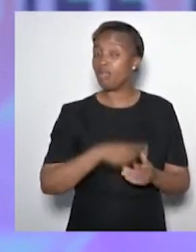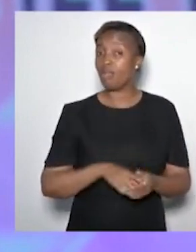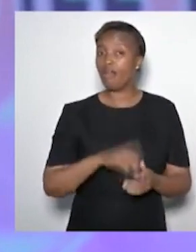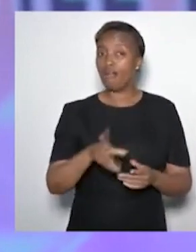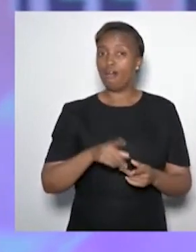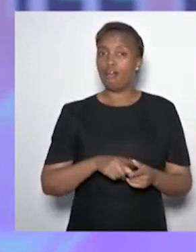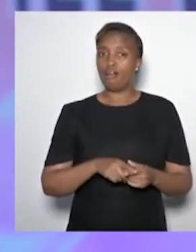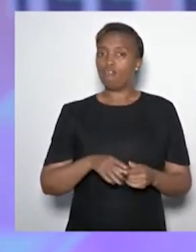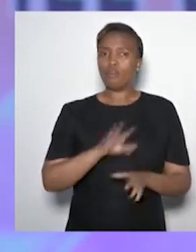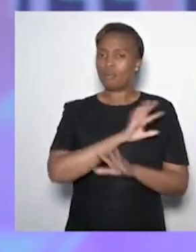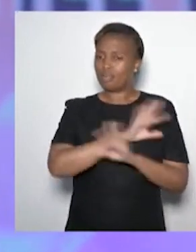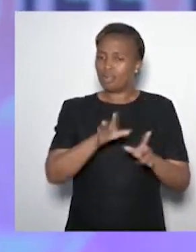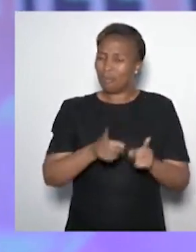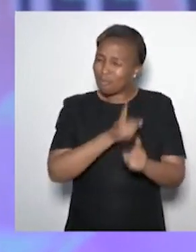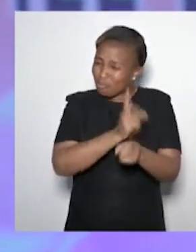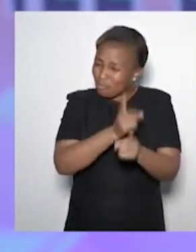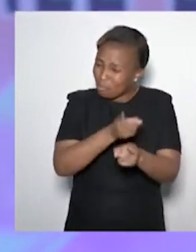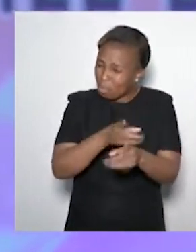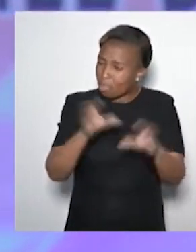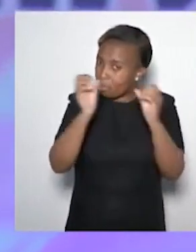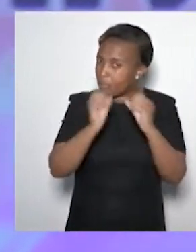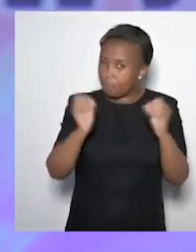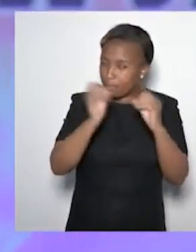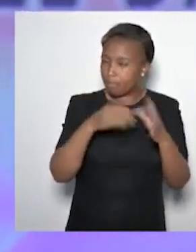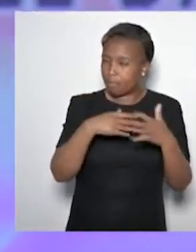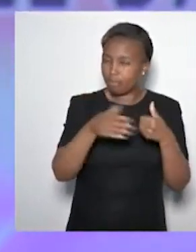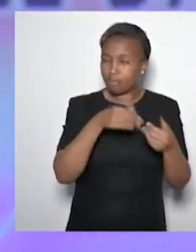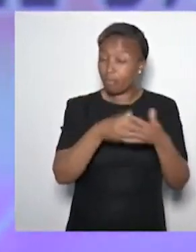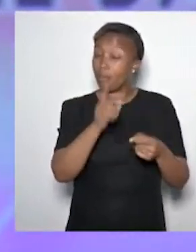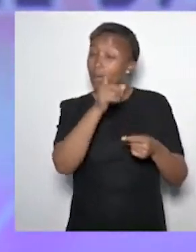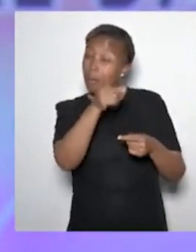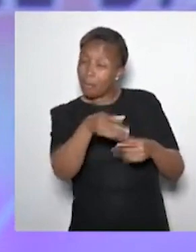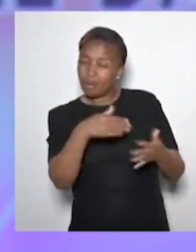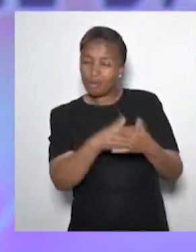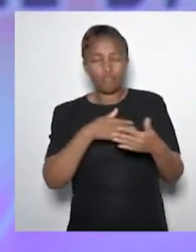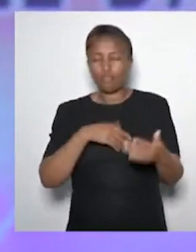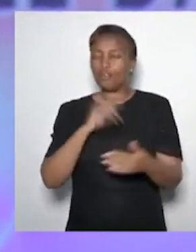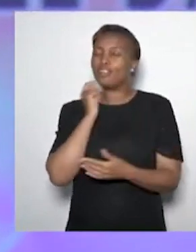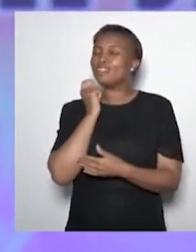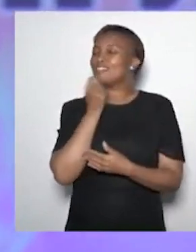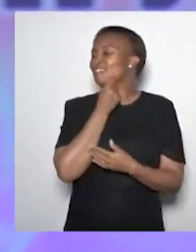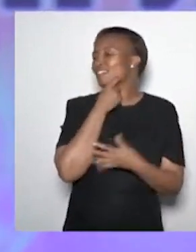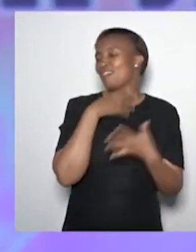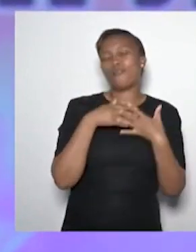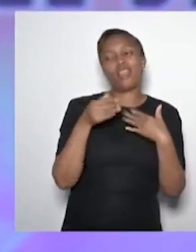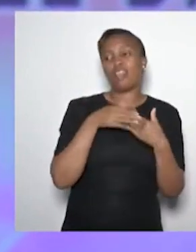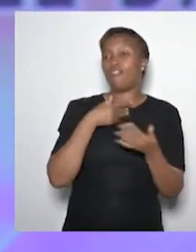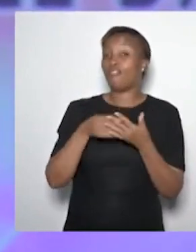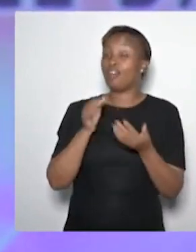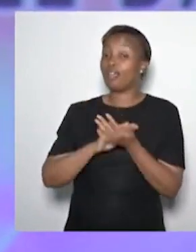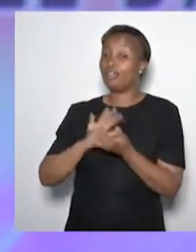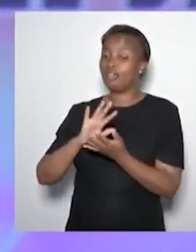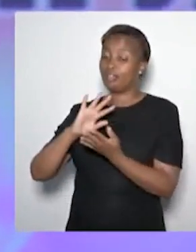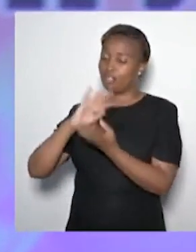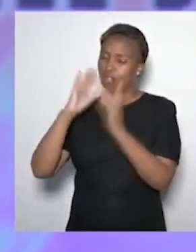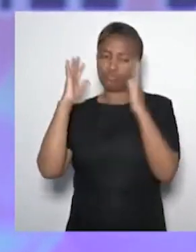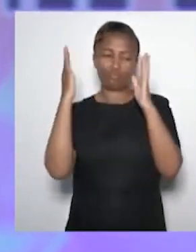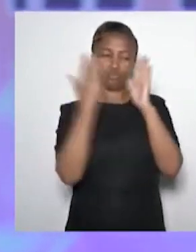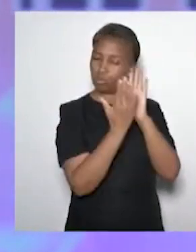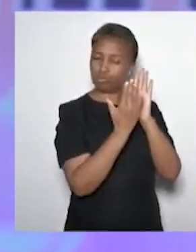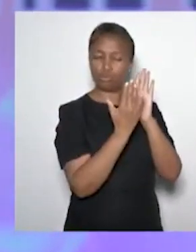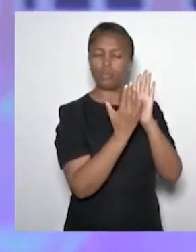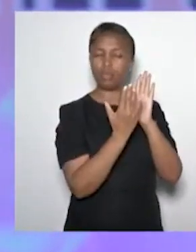being disorganized and whatever. Instead, before he could say anything, he turned to me and gave